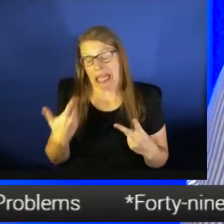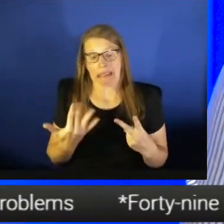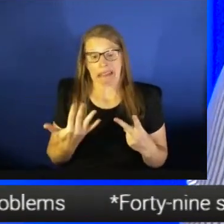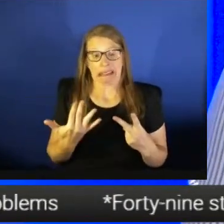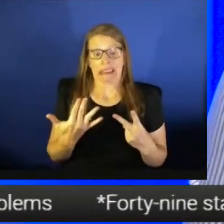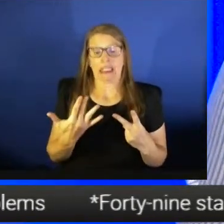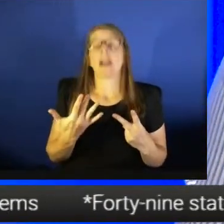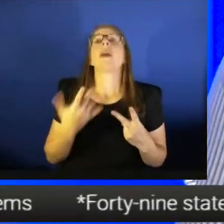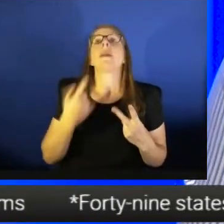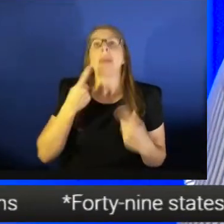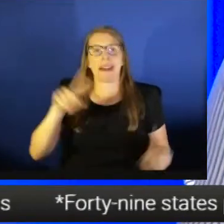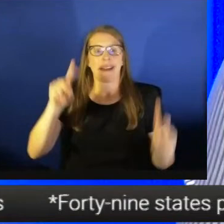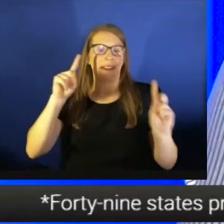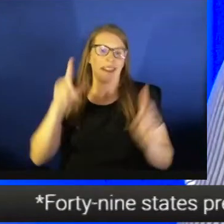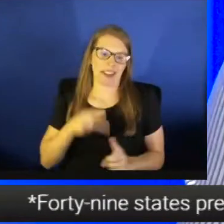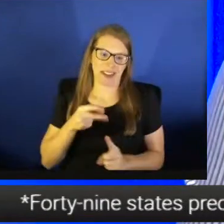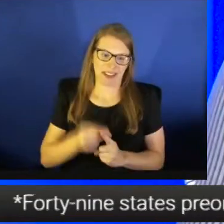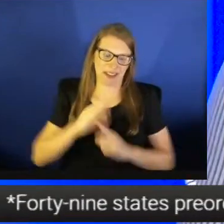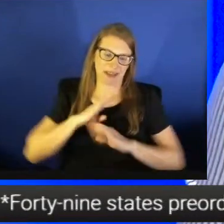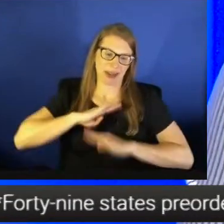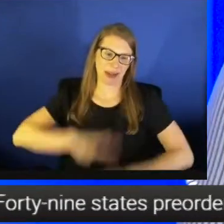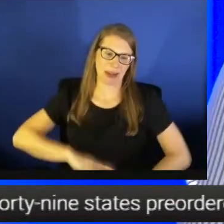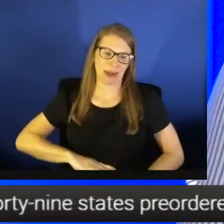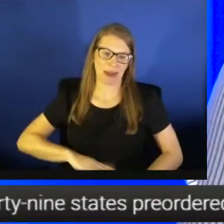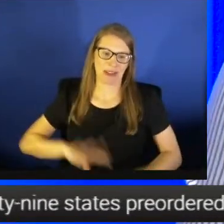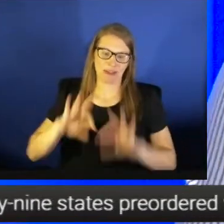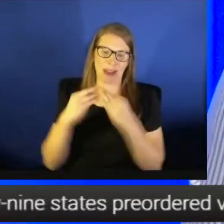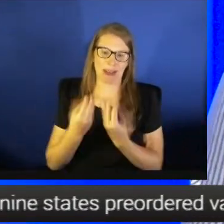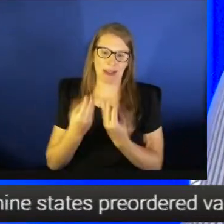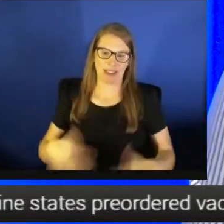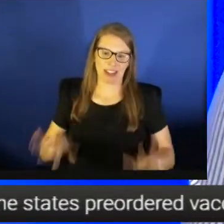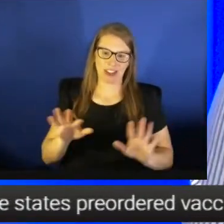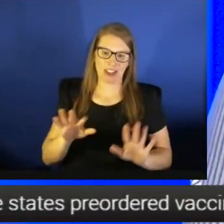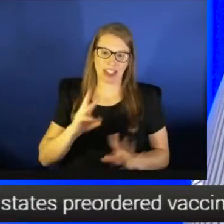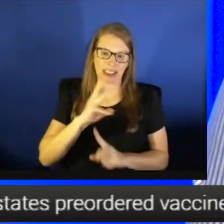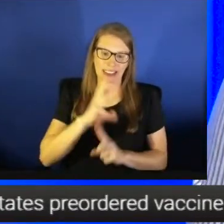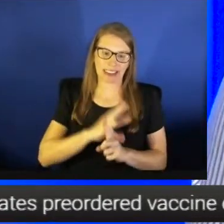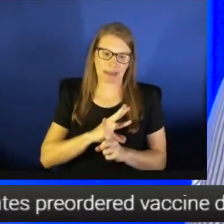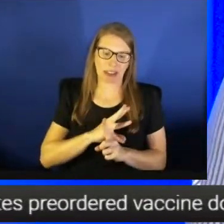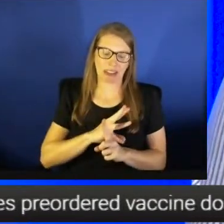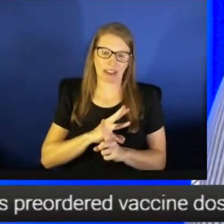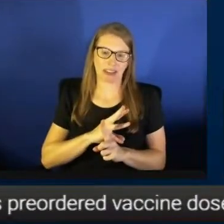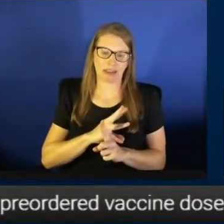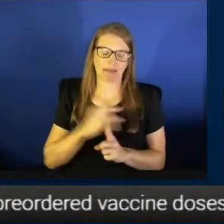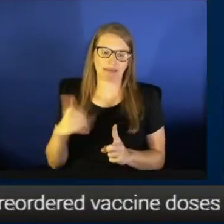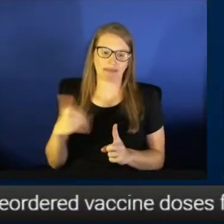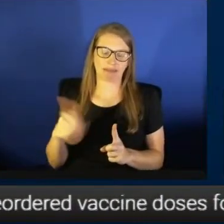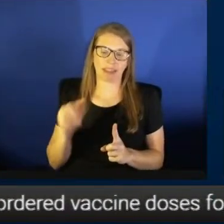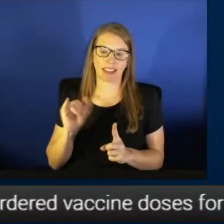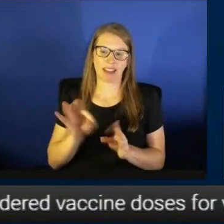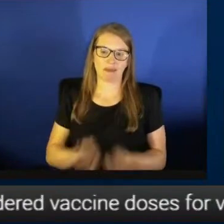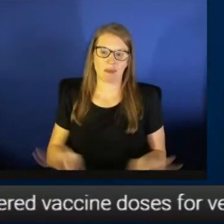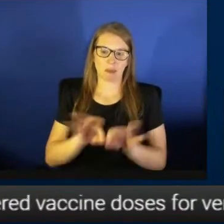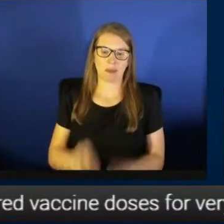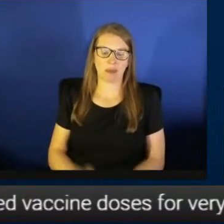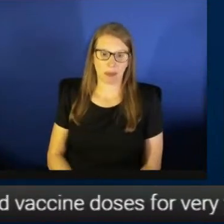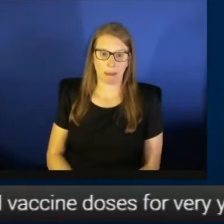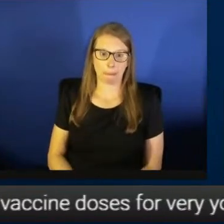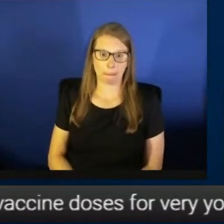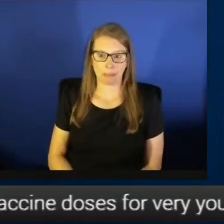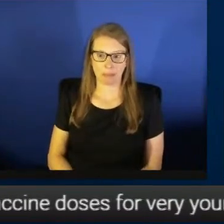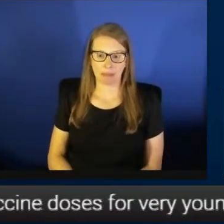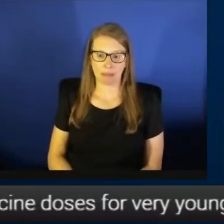able to vaccinate their family starting at 6 months is huge. Well, we hope you're going to be very busy in those